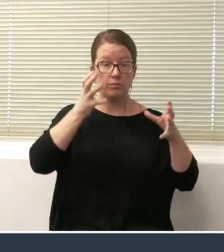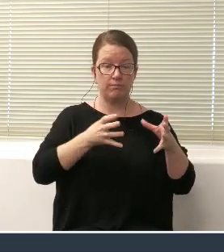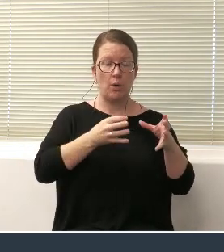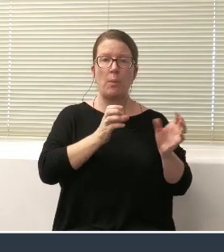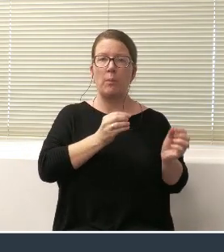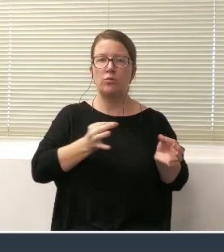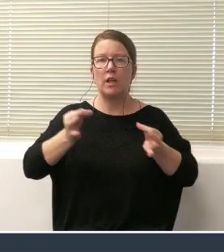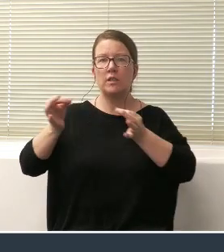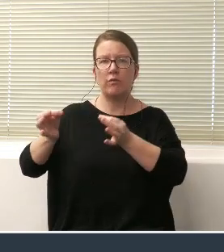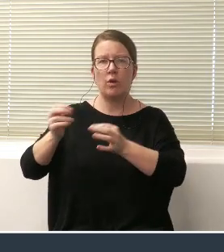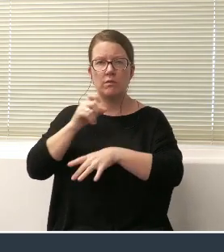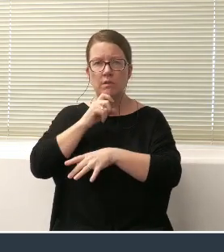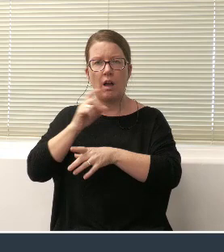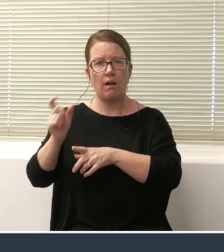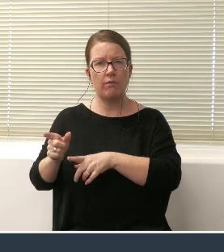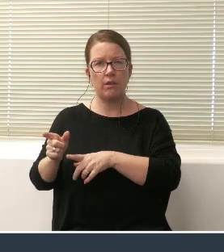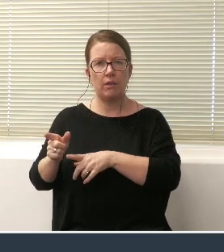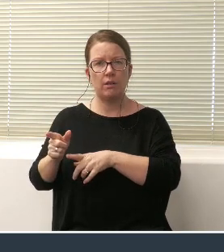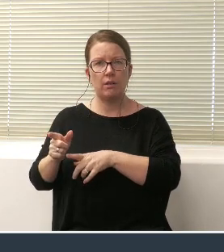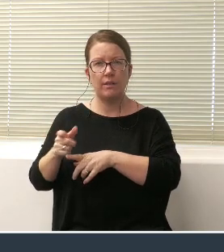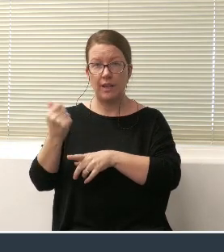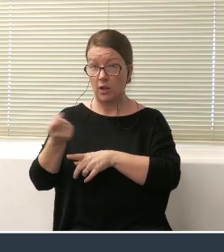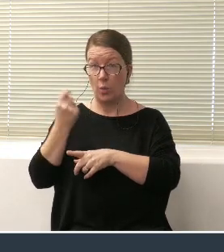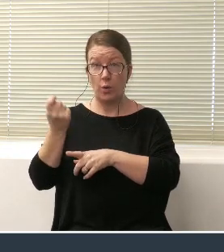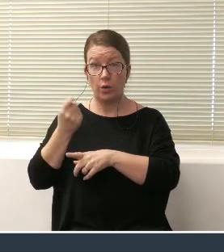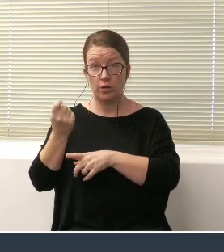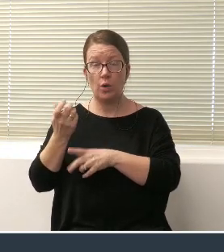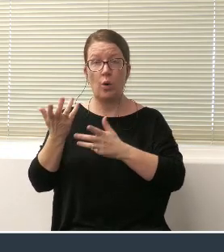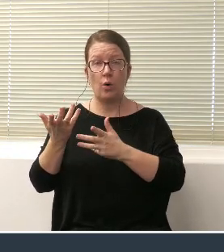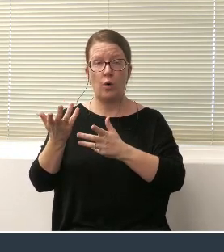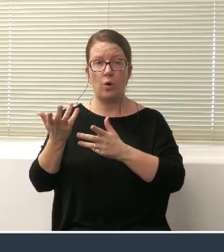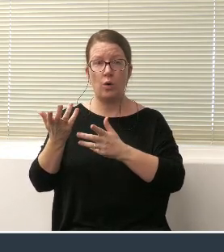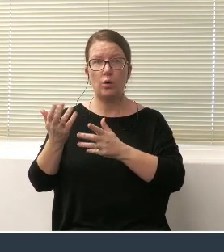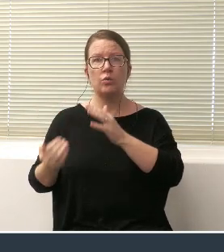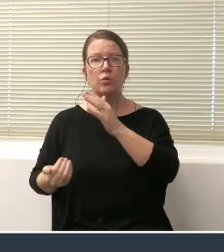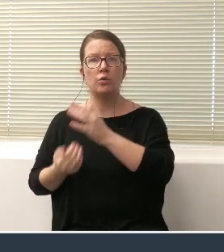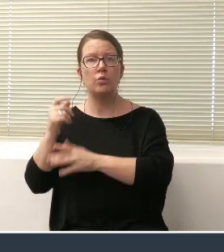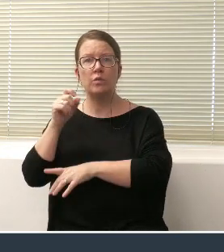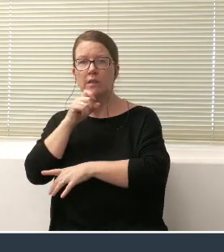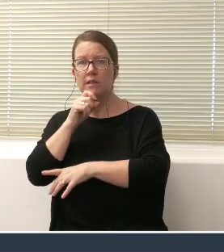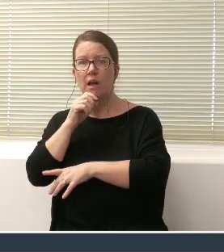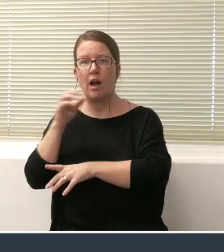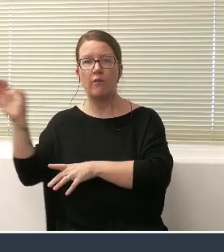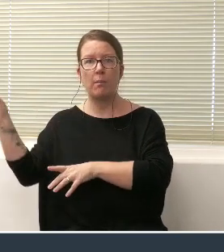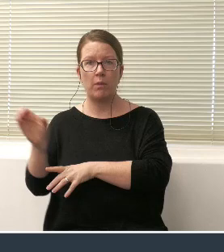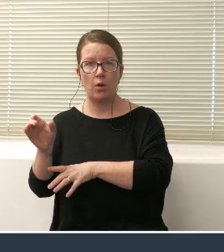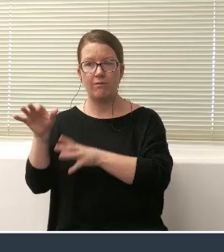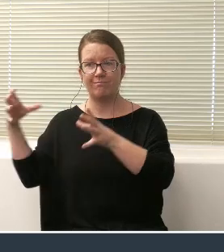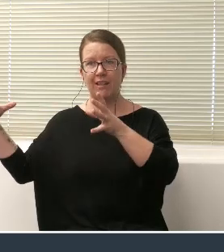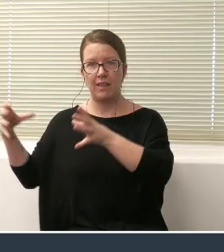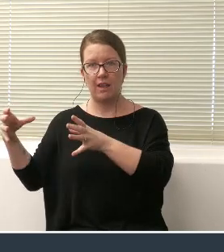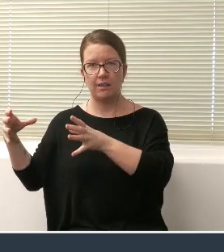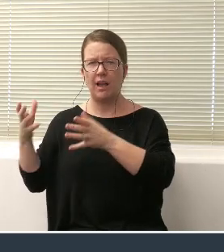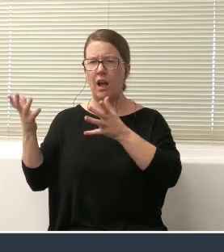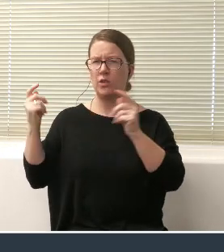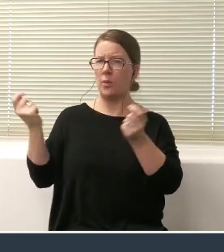CCTO, and does it work like that, or will they be new staff that are employed? How does that part